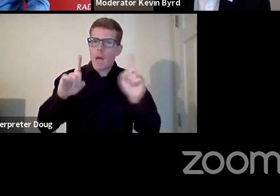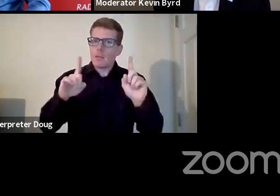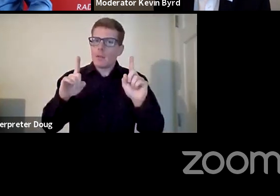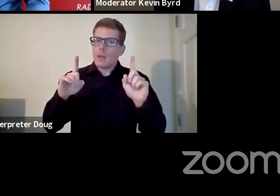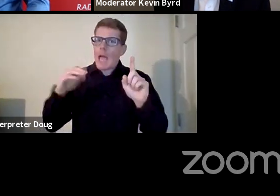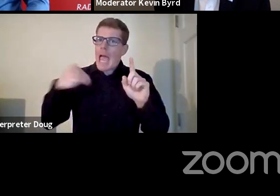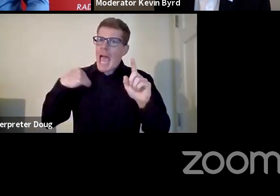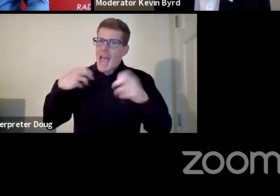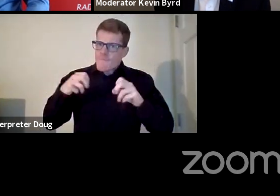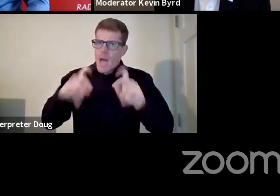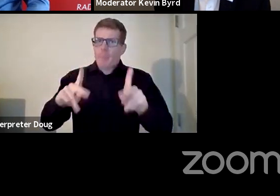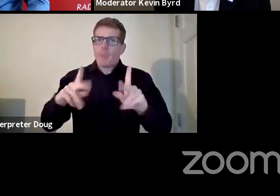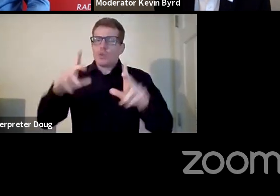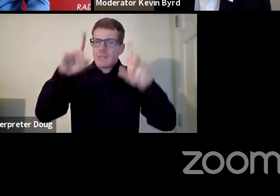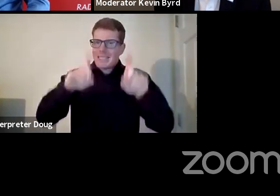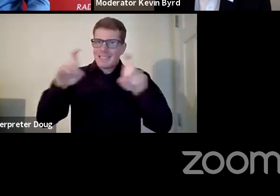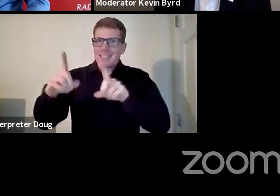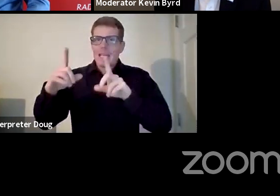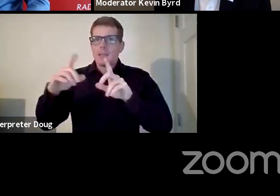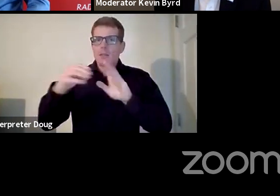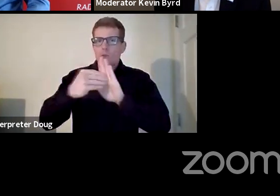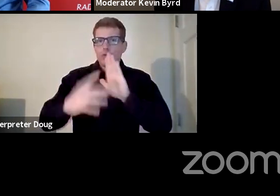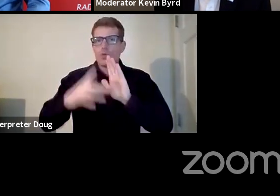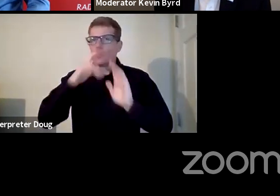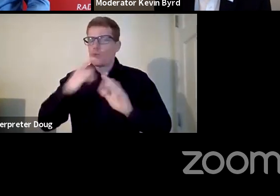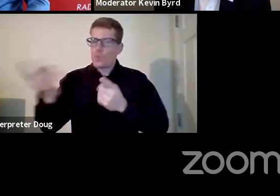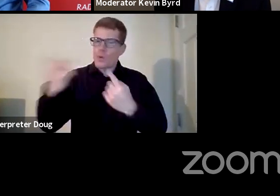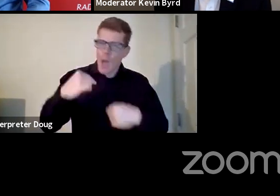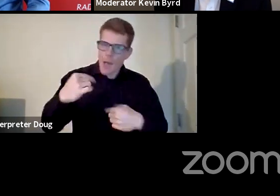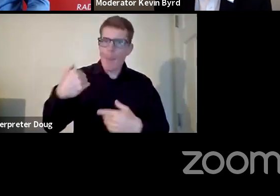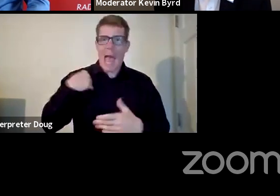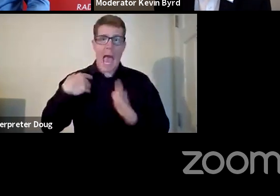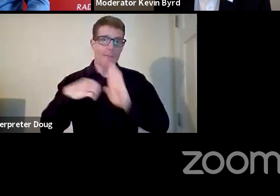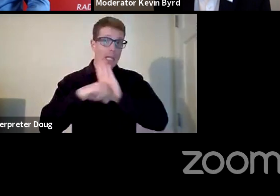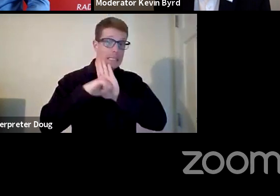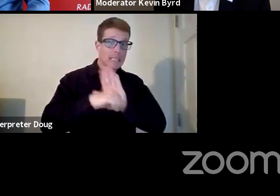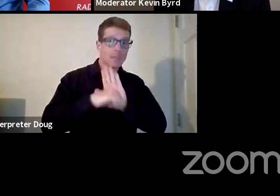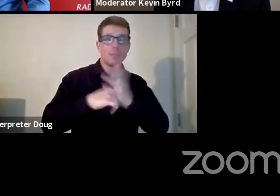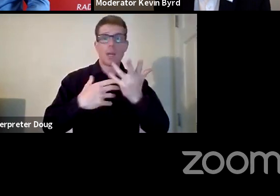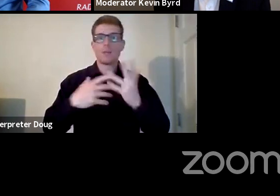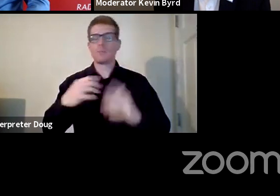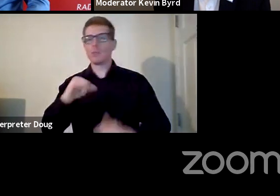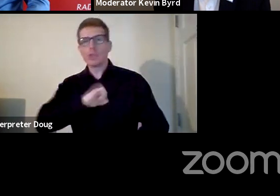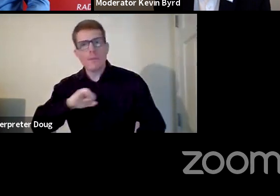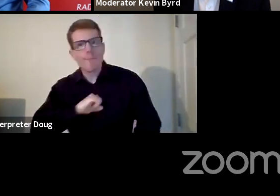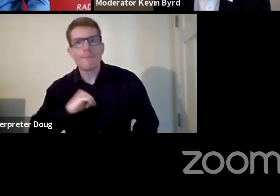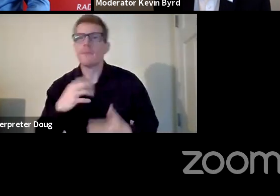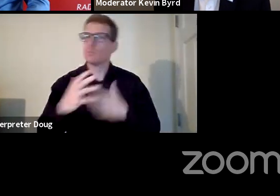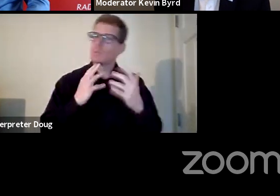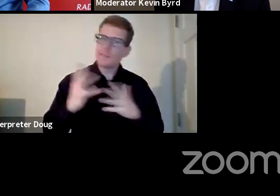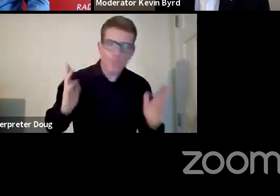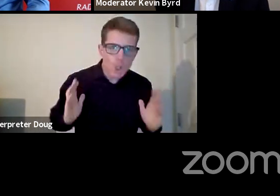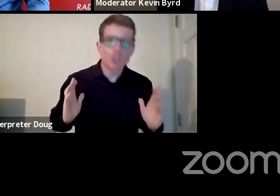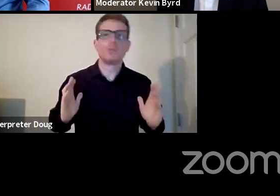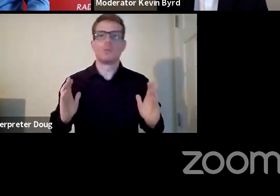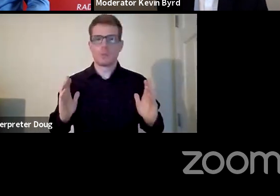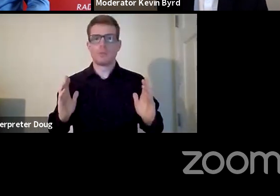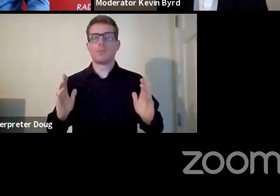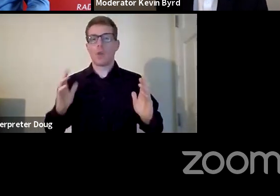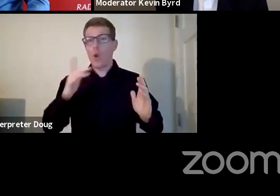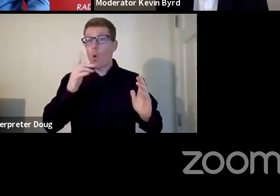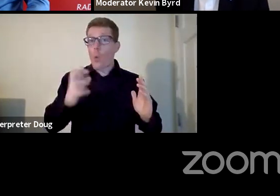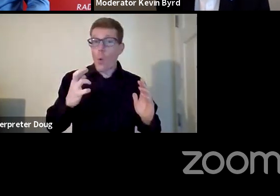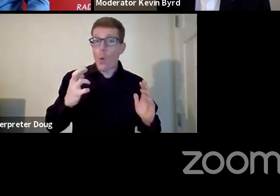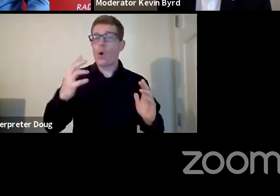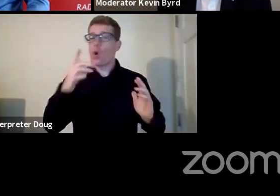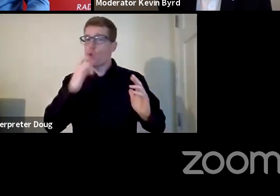are symptomatic, who have been symptomatic in the past, recently. We're looking at quarantine space,